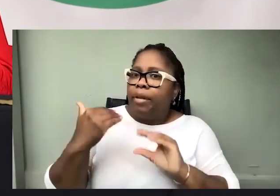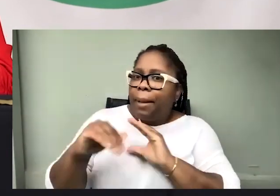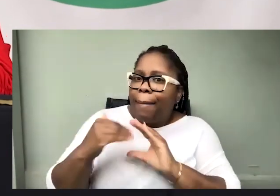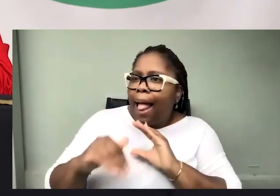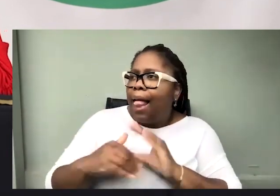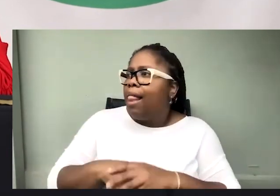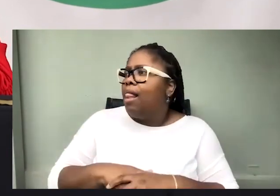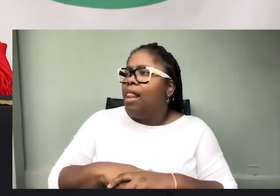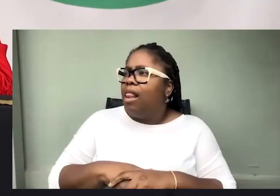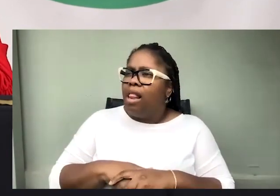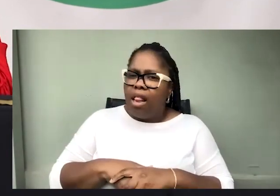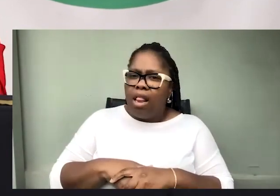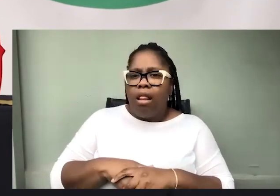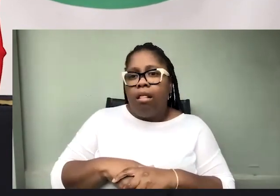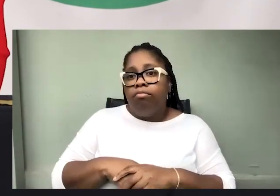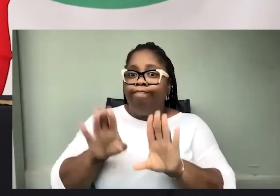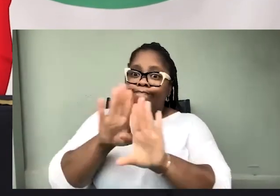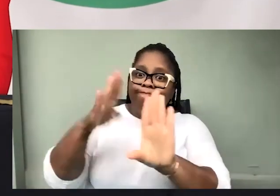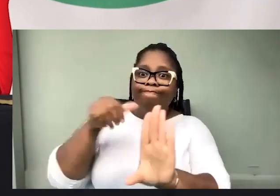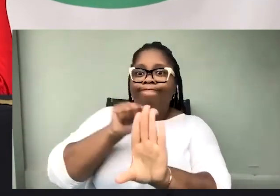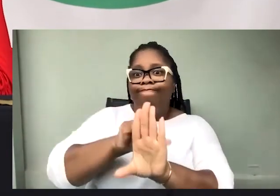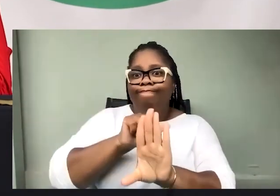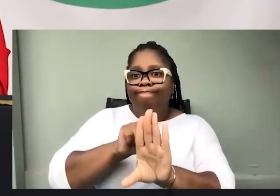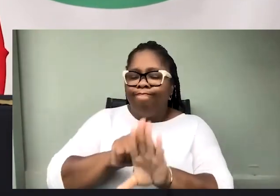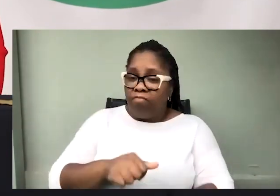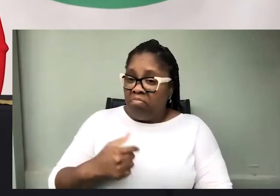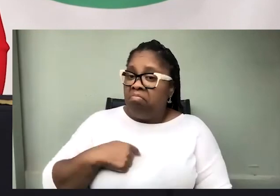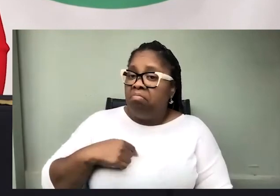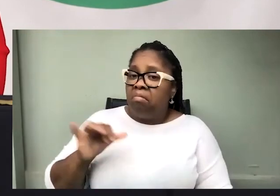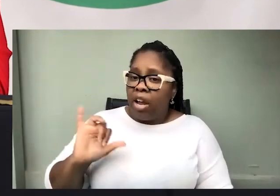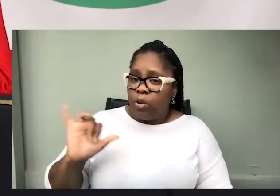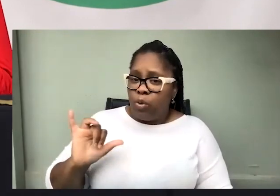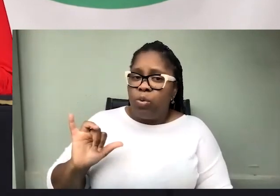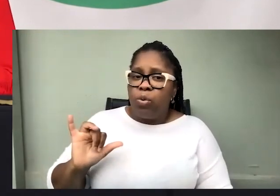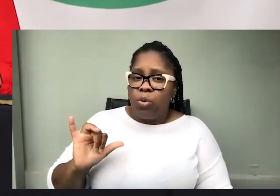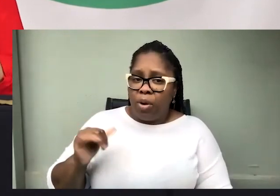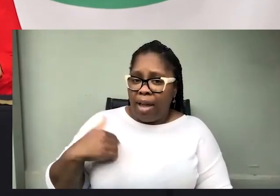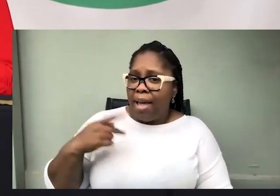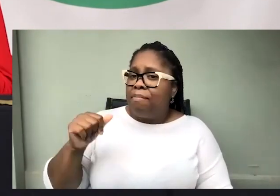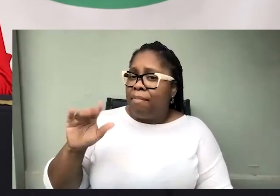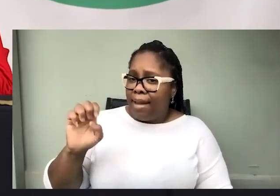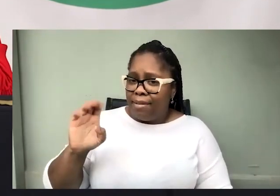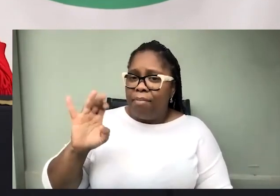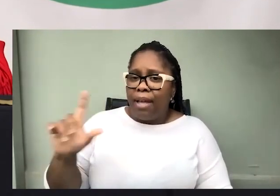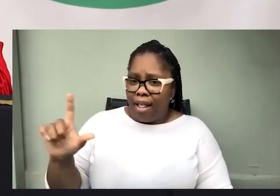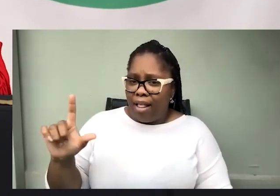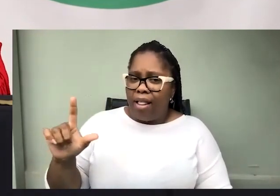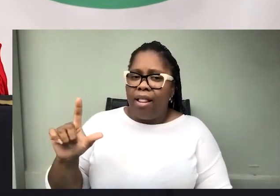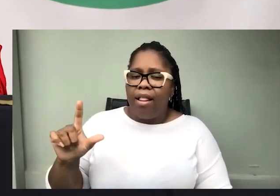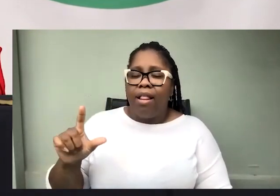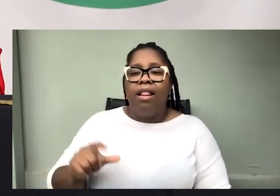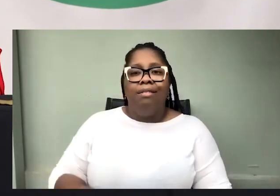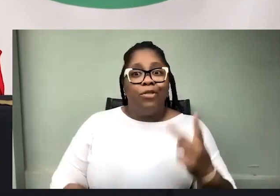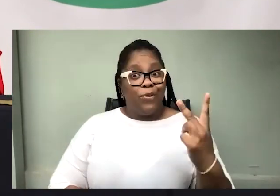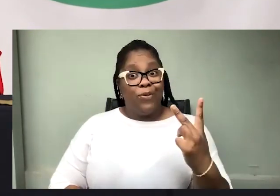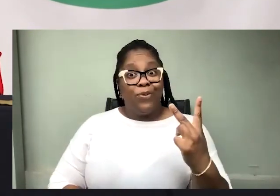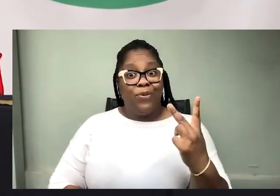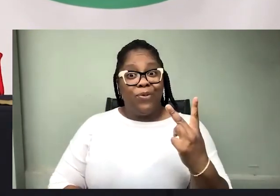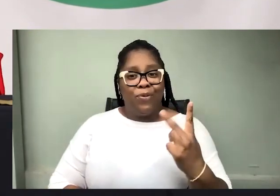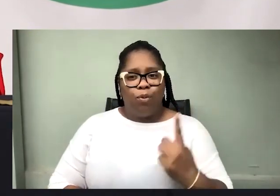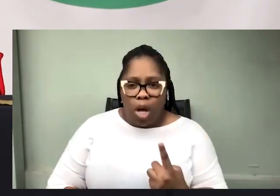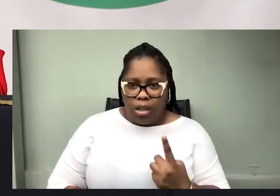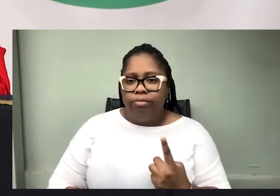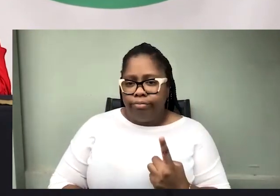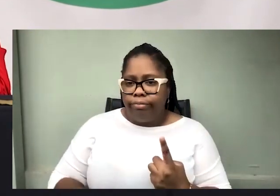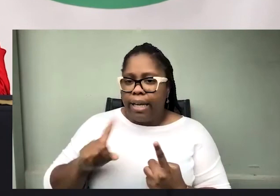emails, all of these knocking on your door. I too ran a PACE bill and was able to get 1 out of 2, knowing